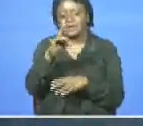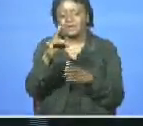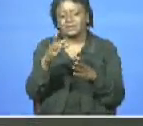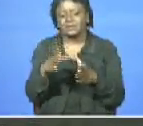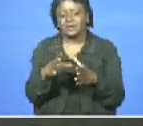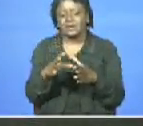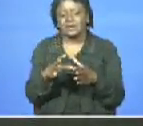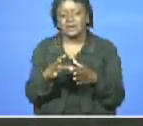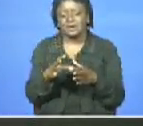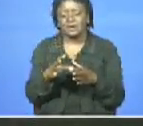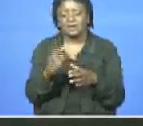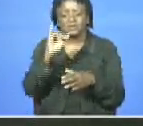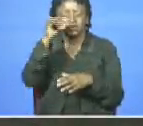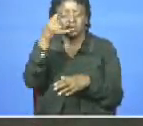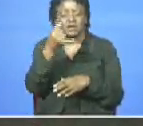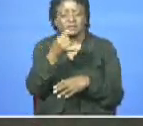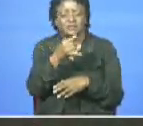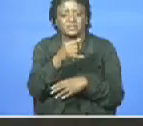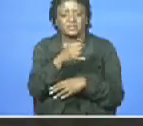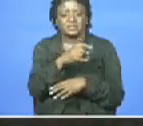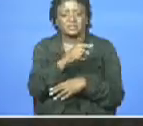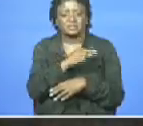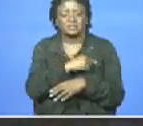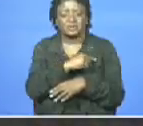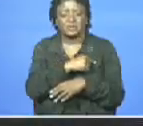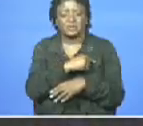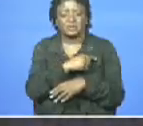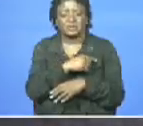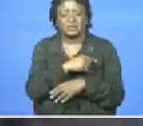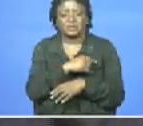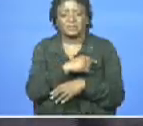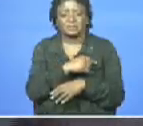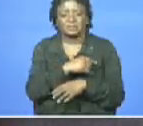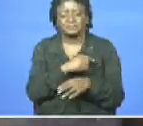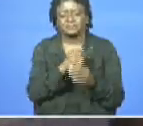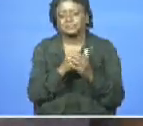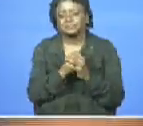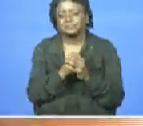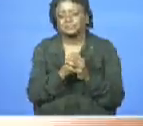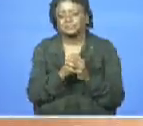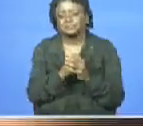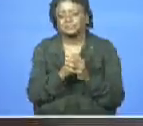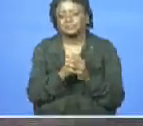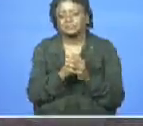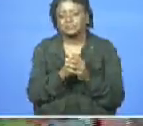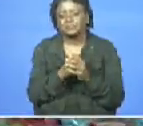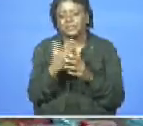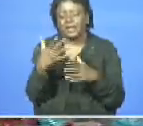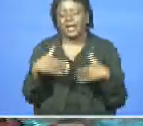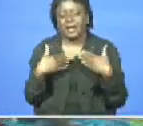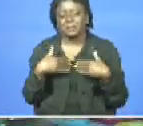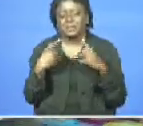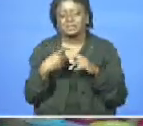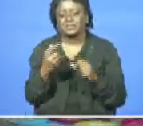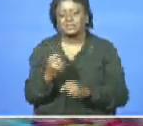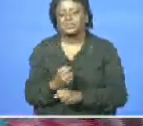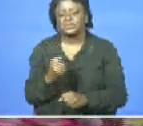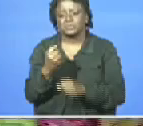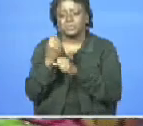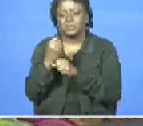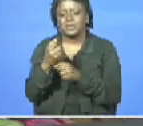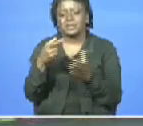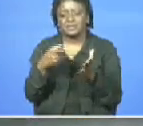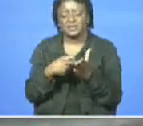Circus, Jarvis Grant, and Champions Athletics member Latasha LaVille say they were happy to support this